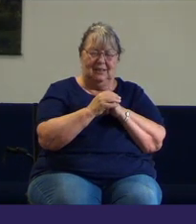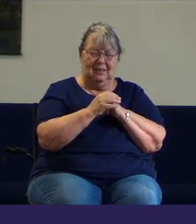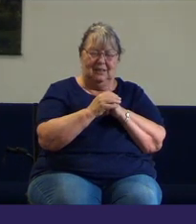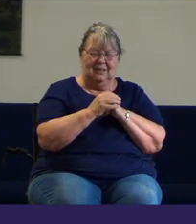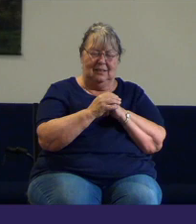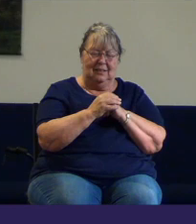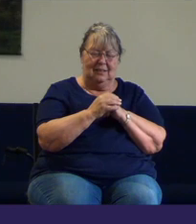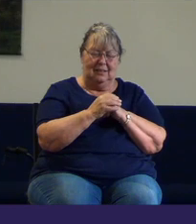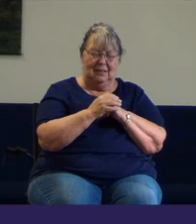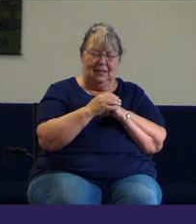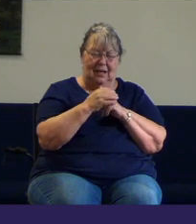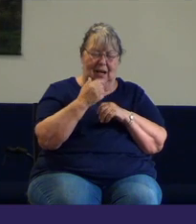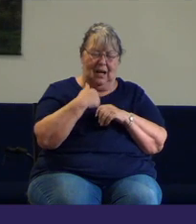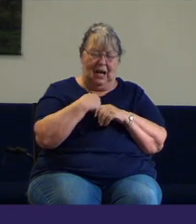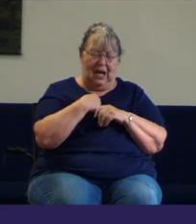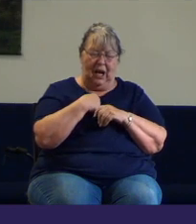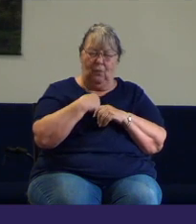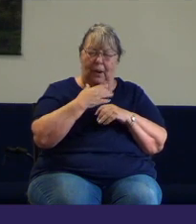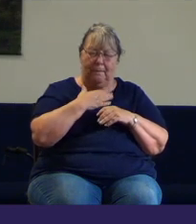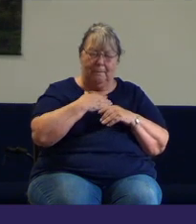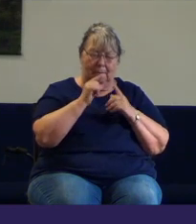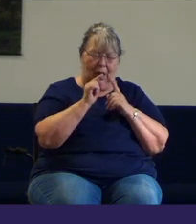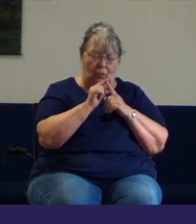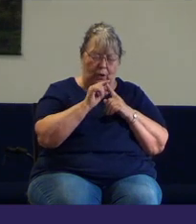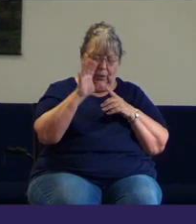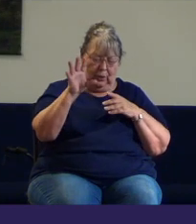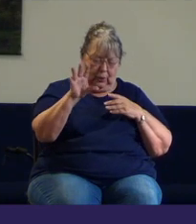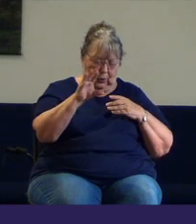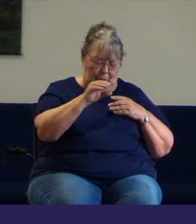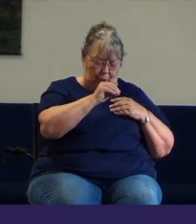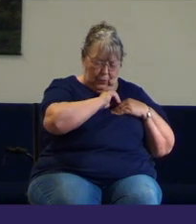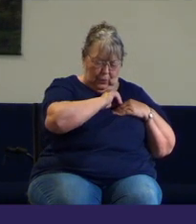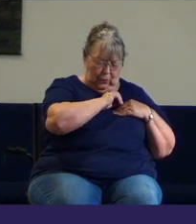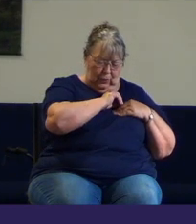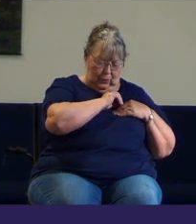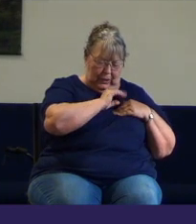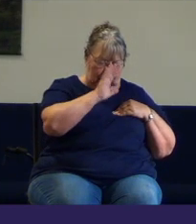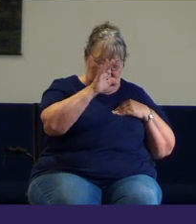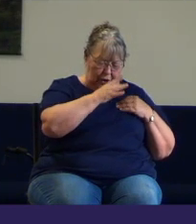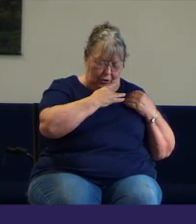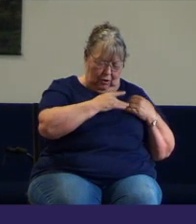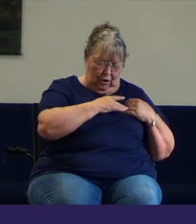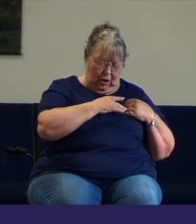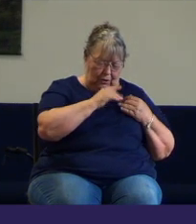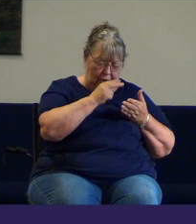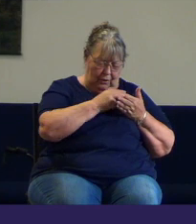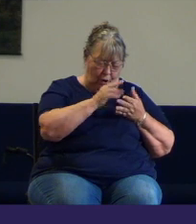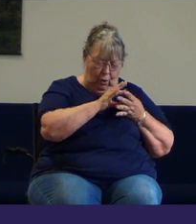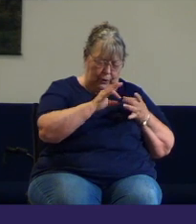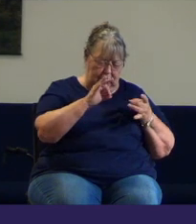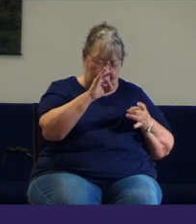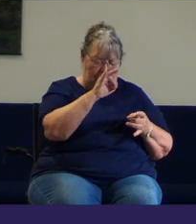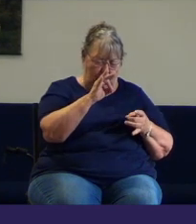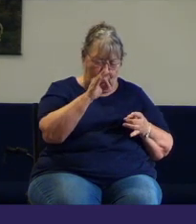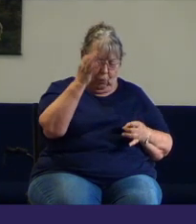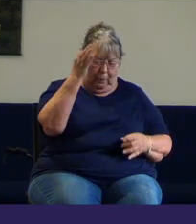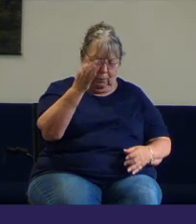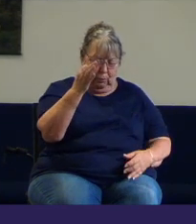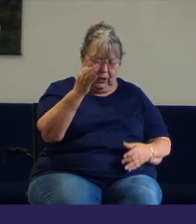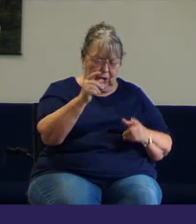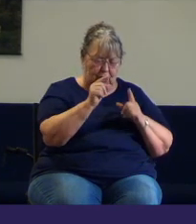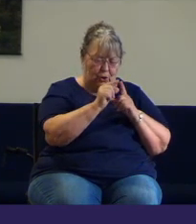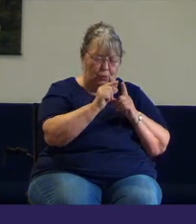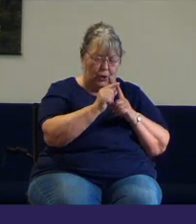I want to plant my word in your heart. I will preach through you. The Holy Spirit will preach the word through you. He'll tell your friend. He'll tell your